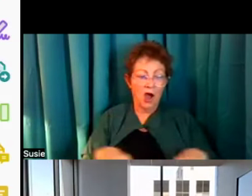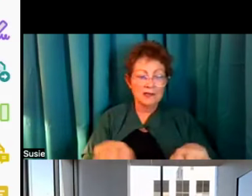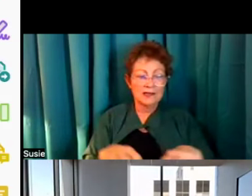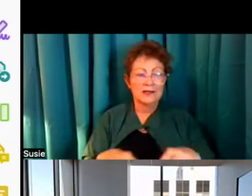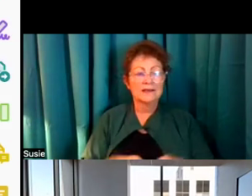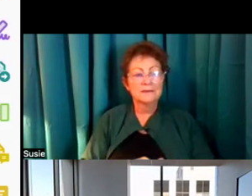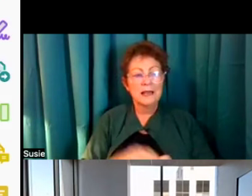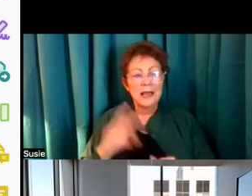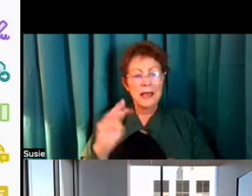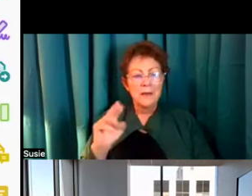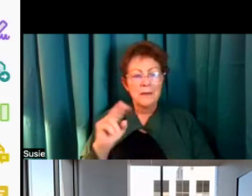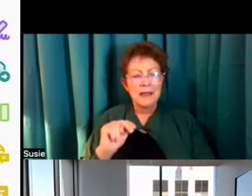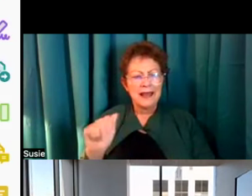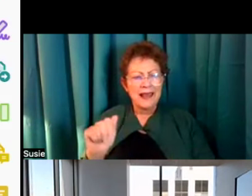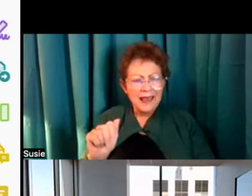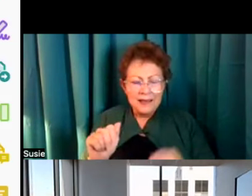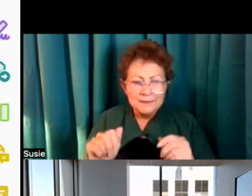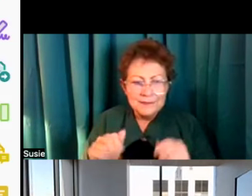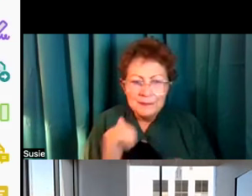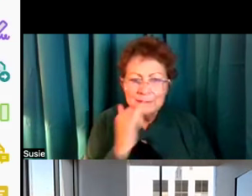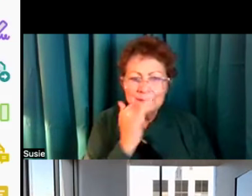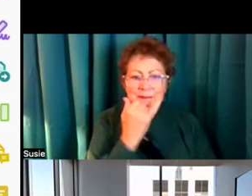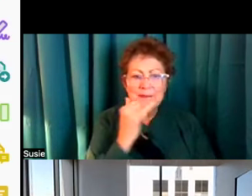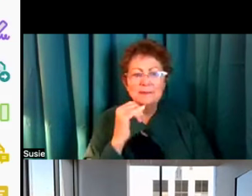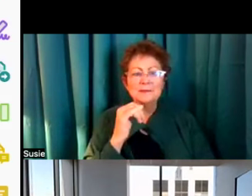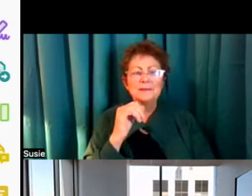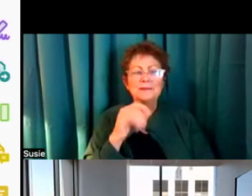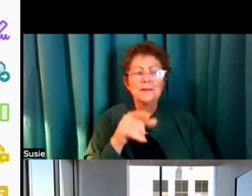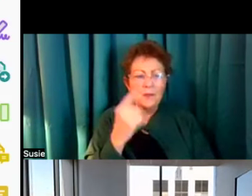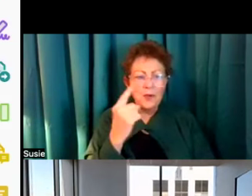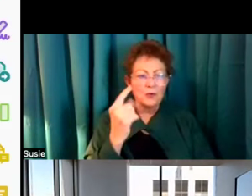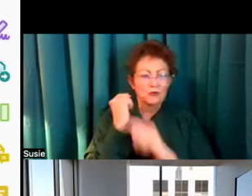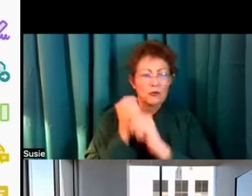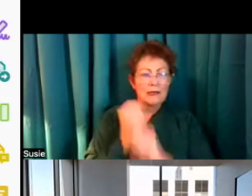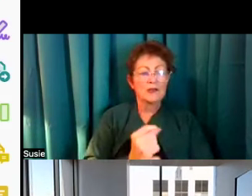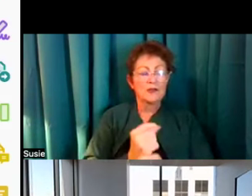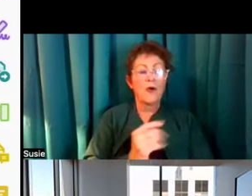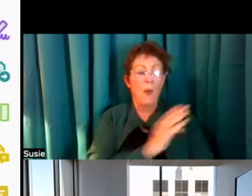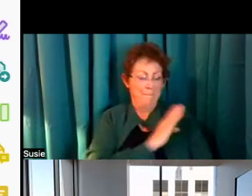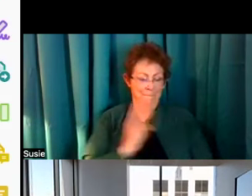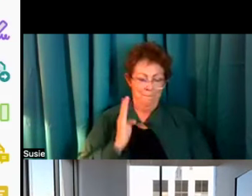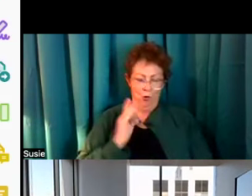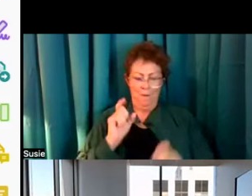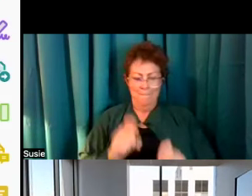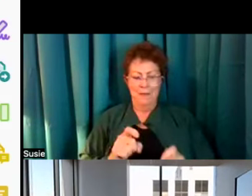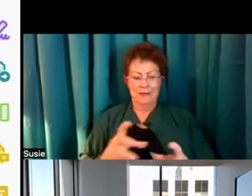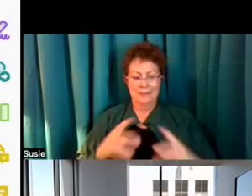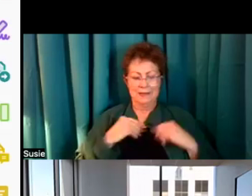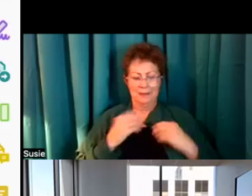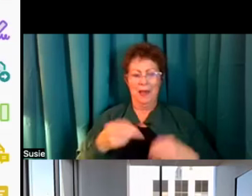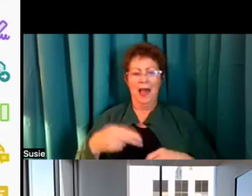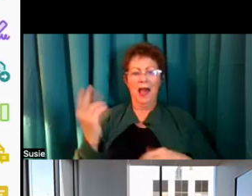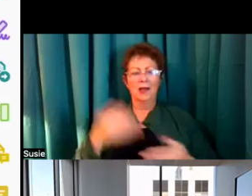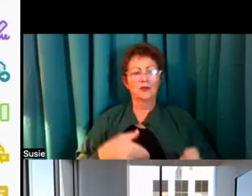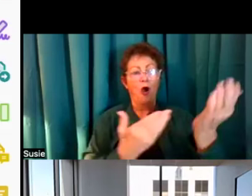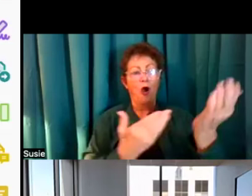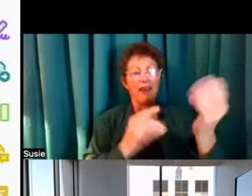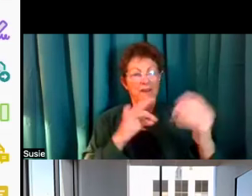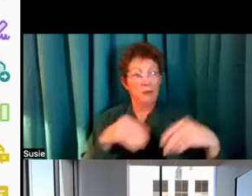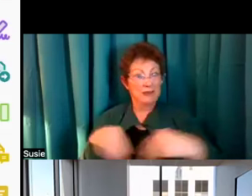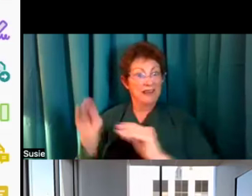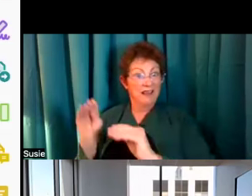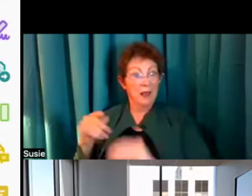situation where we said earlier, a traditional corporation, the board has to take the highest offer on the table. In a